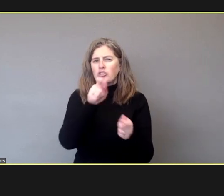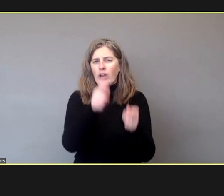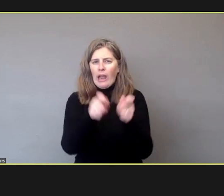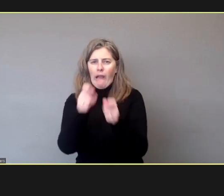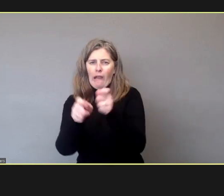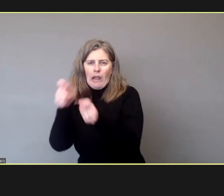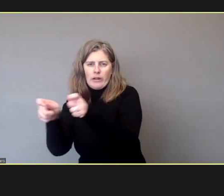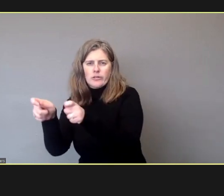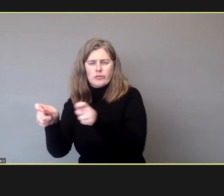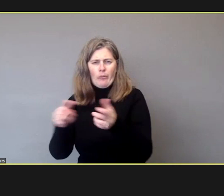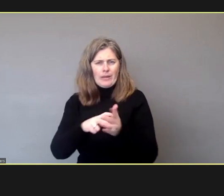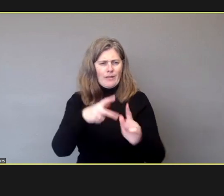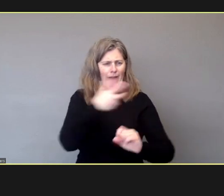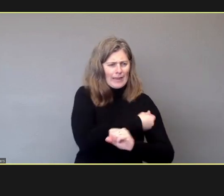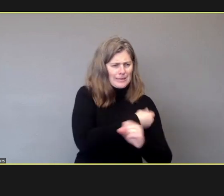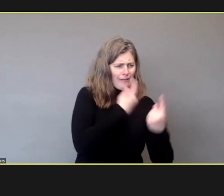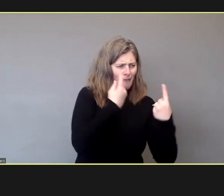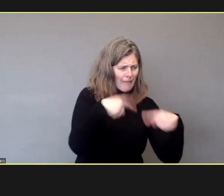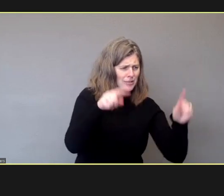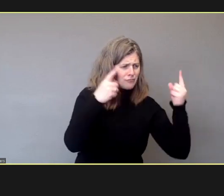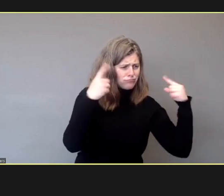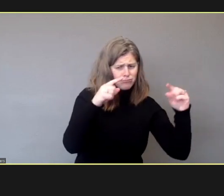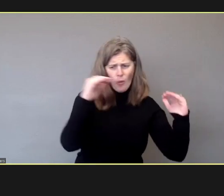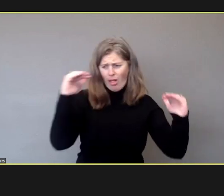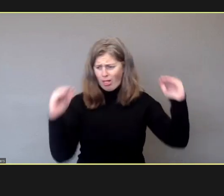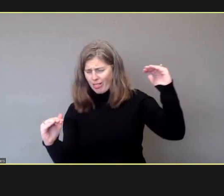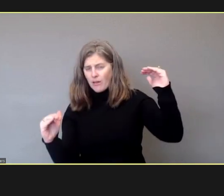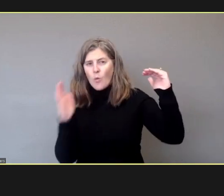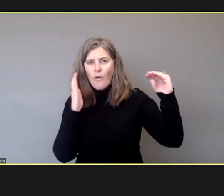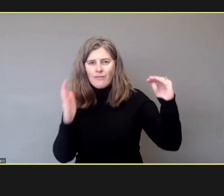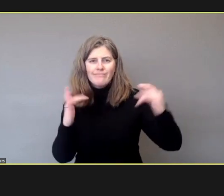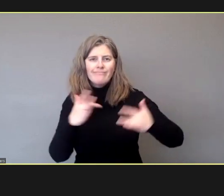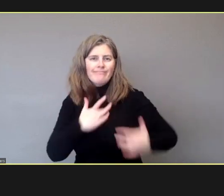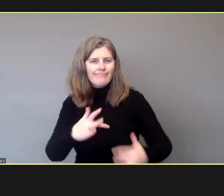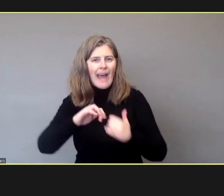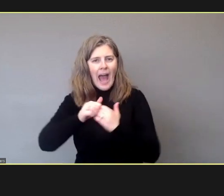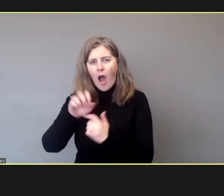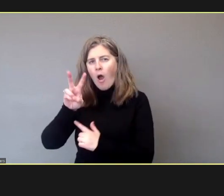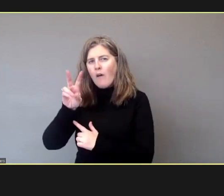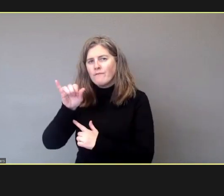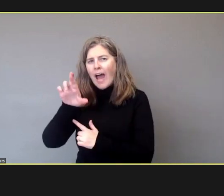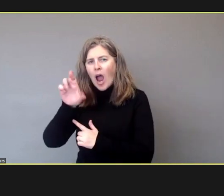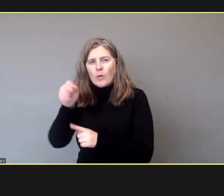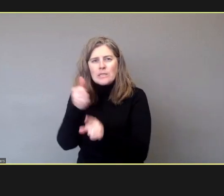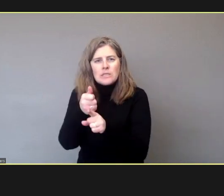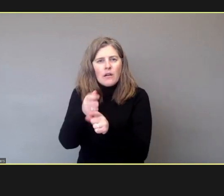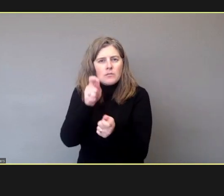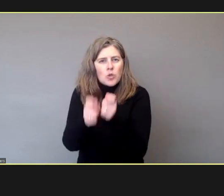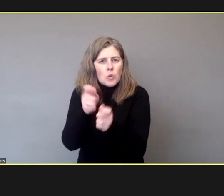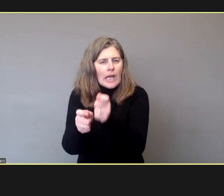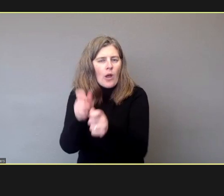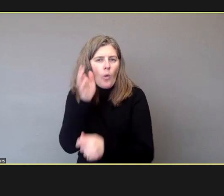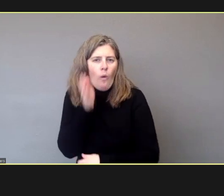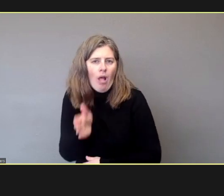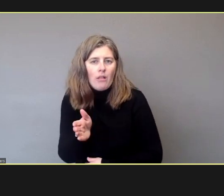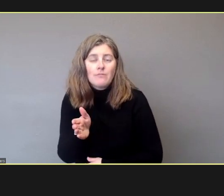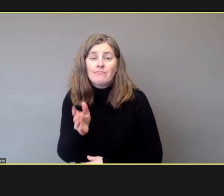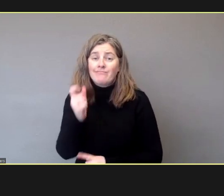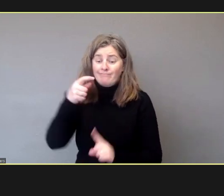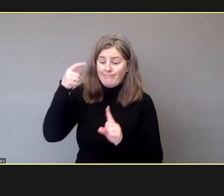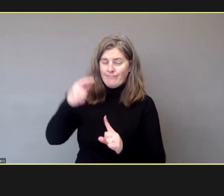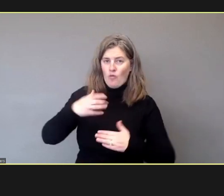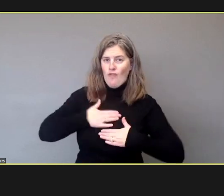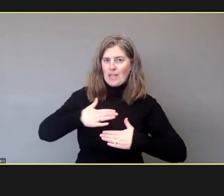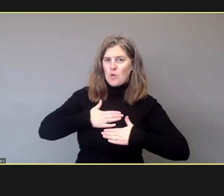fairly dramatically. So it's the nature of viruses to mutate, and particularly respiratory viruses, which